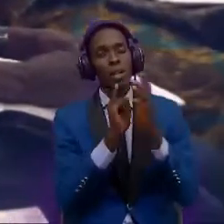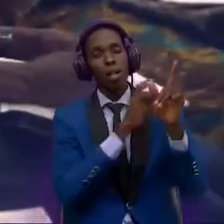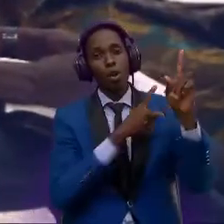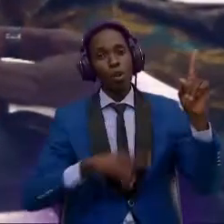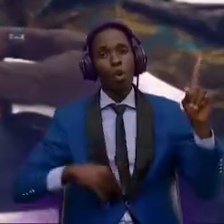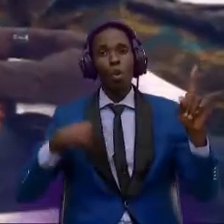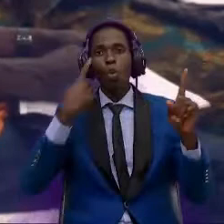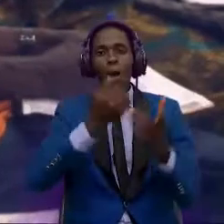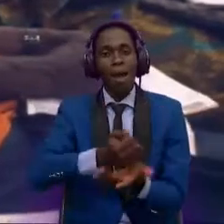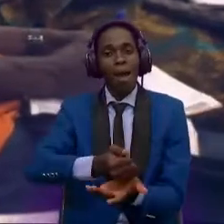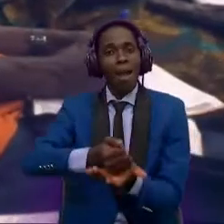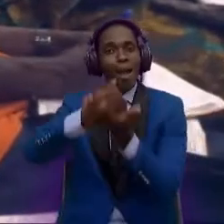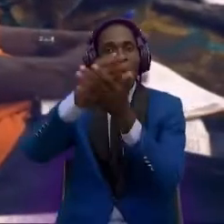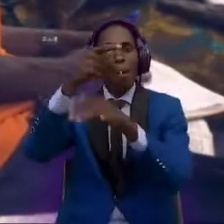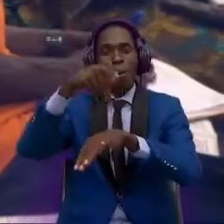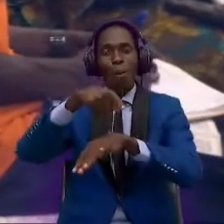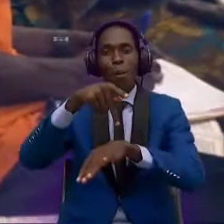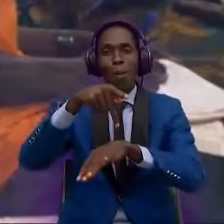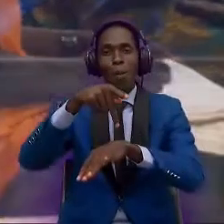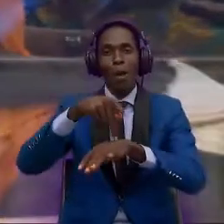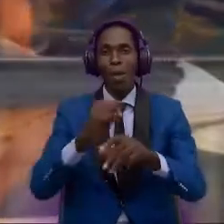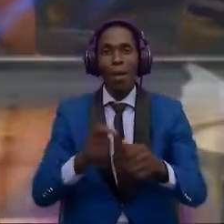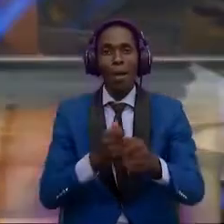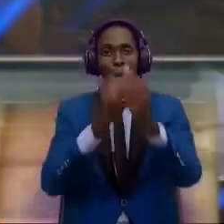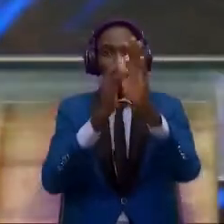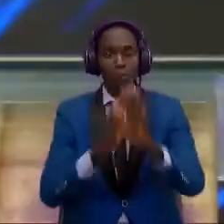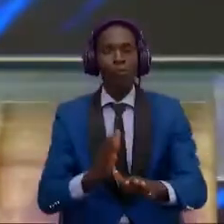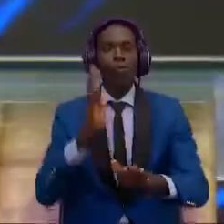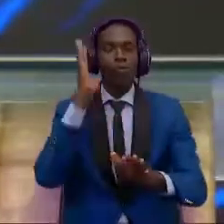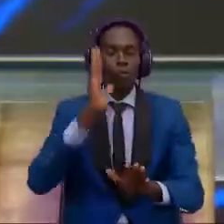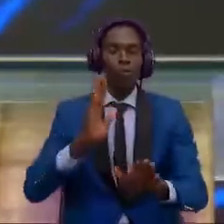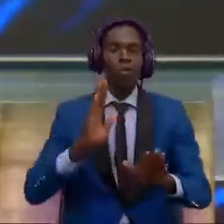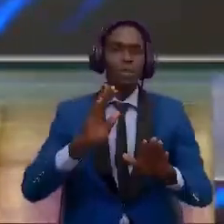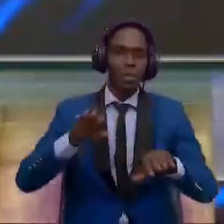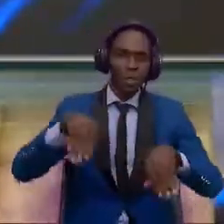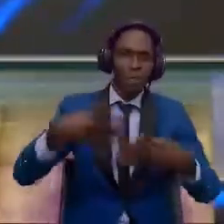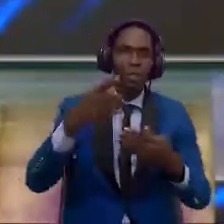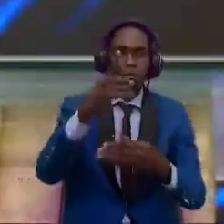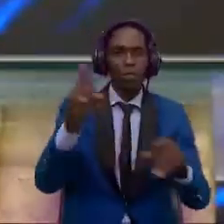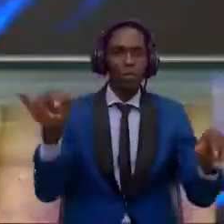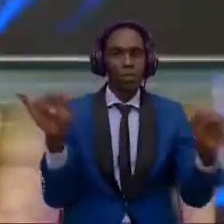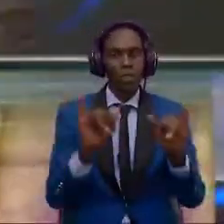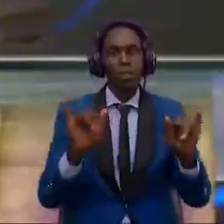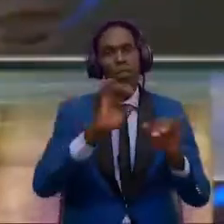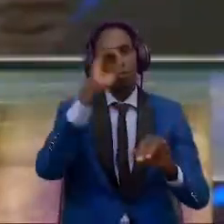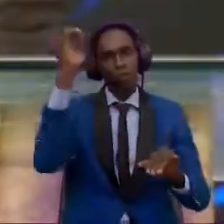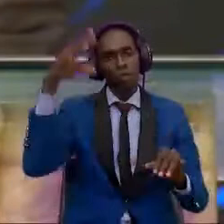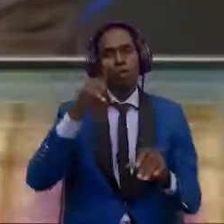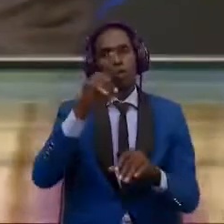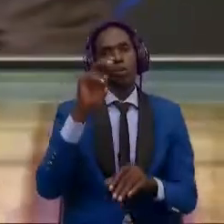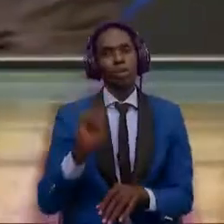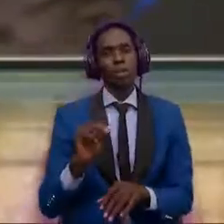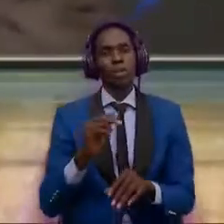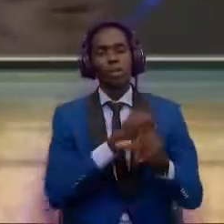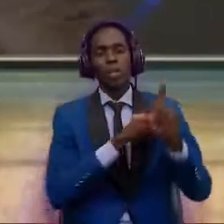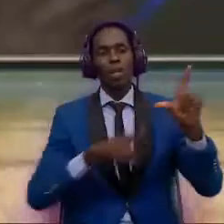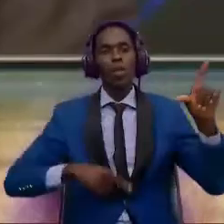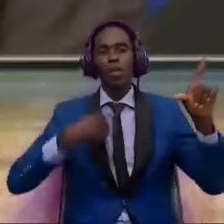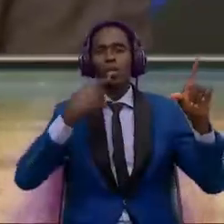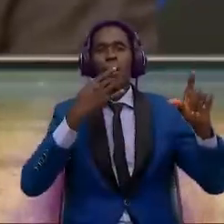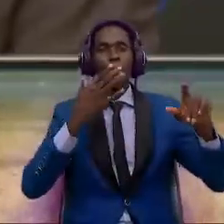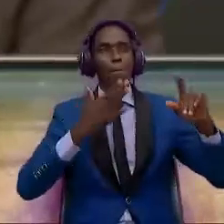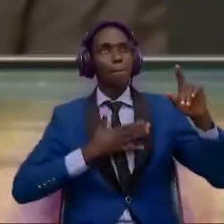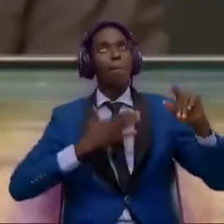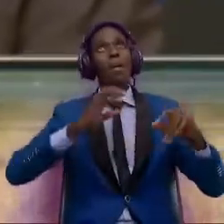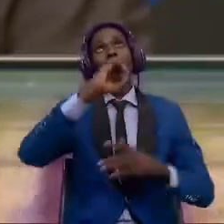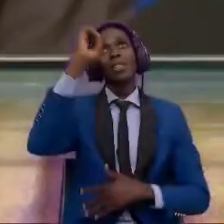Paul the apostle, and he gave him all the grace that he needed. And the Lord said, my grace is